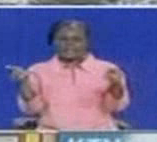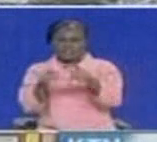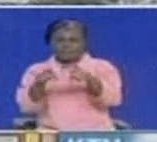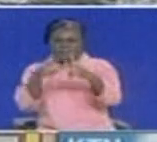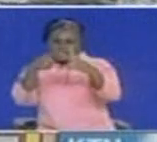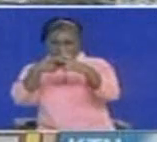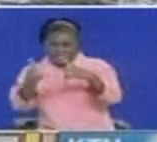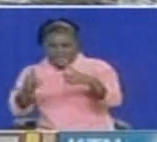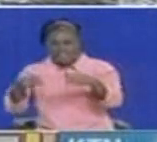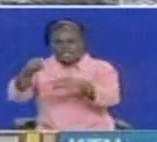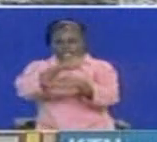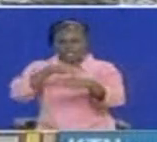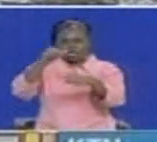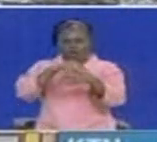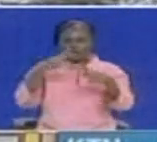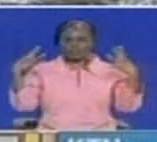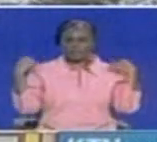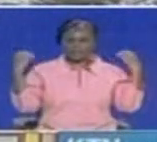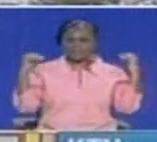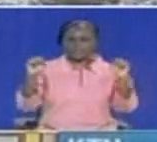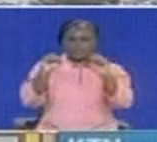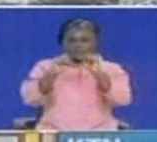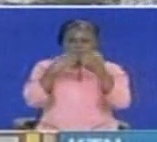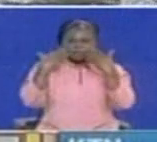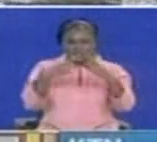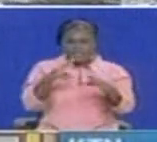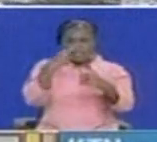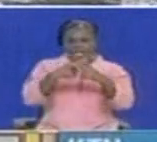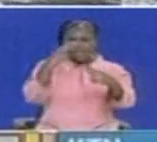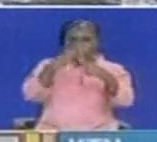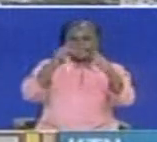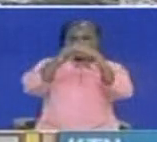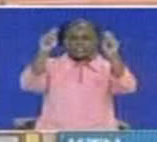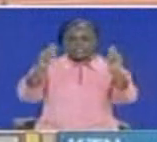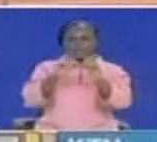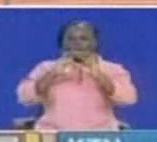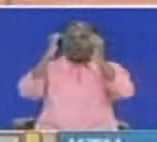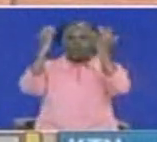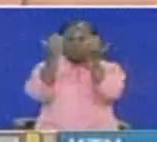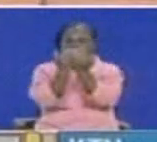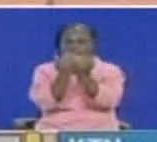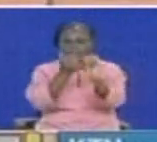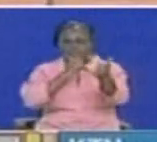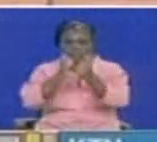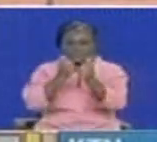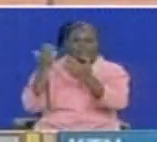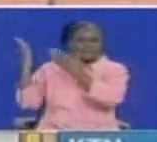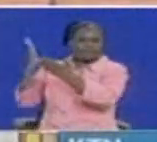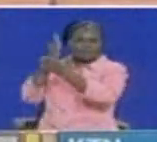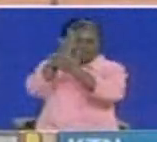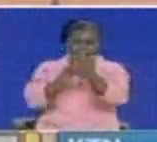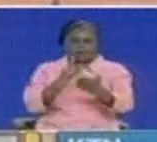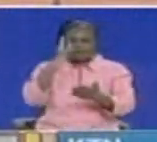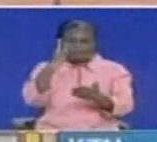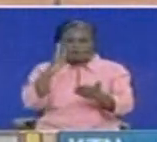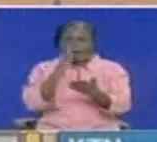of the national sprints and relays series, which culminated with the naming of the national team for the world event in Bahamas. Barasa is part of the